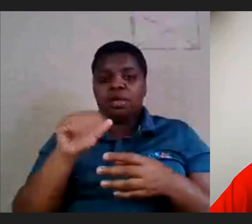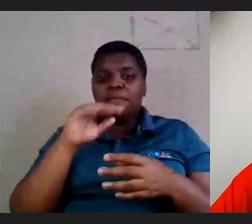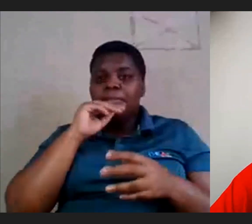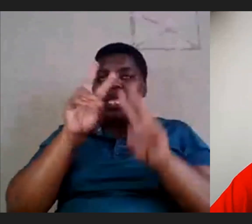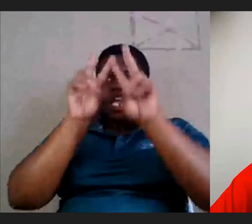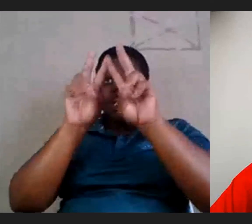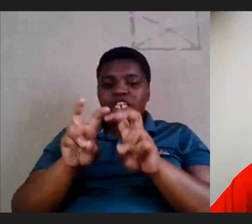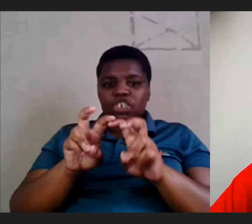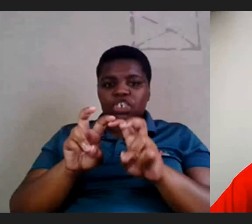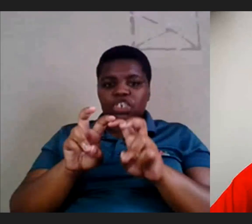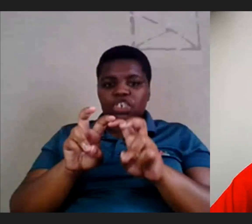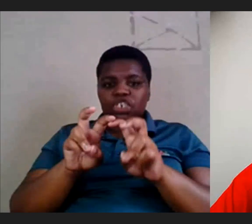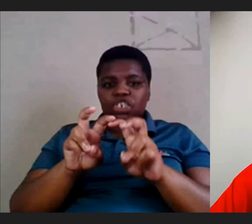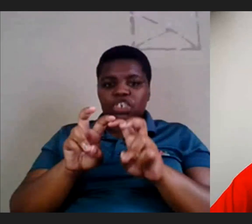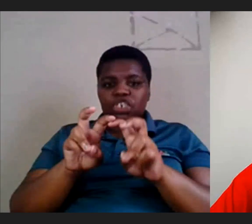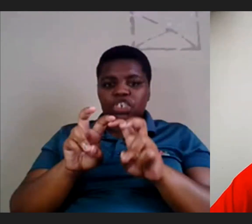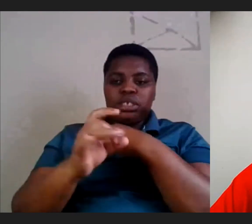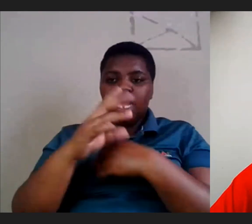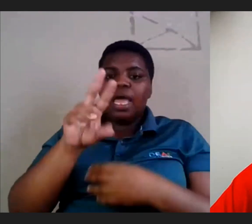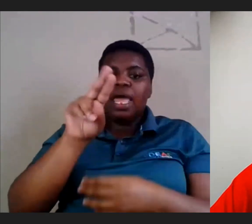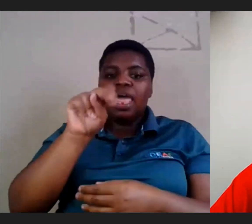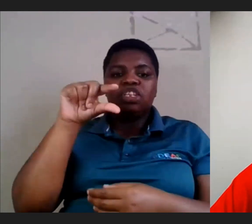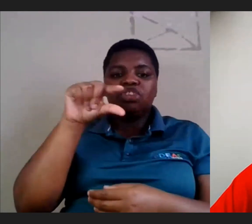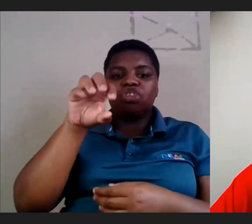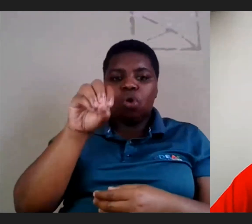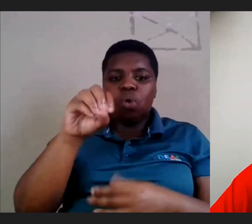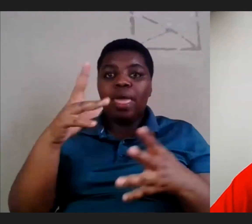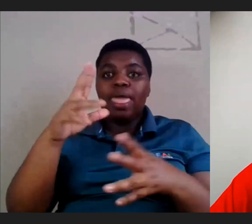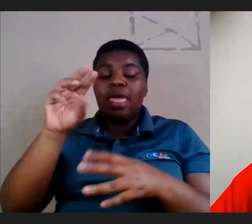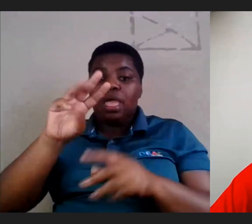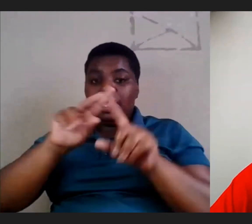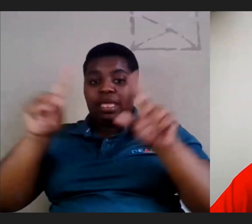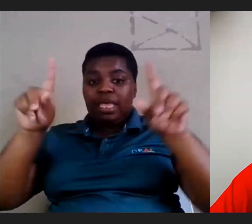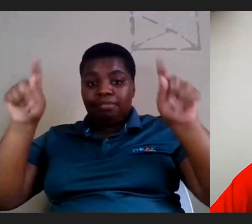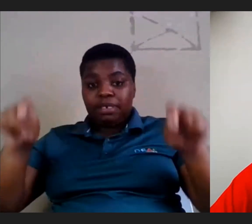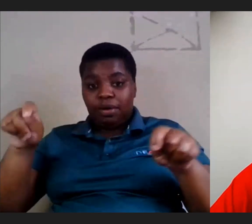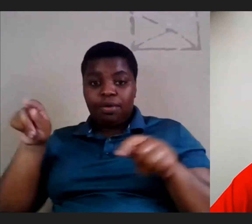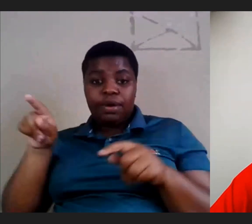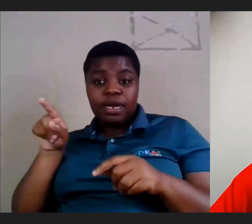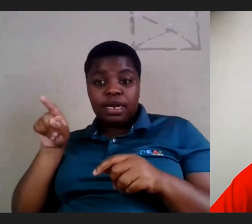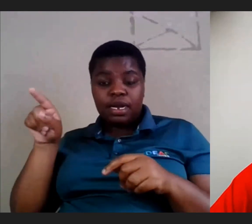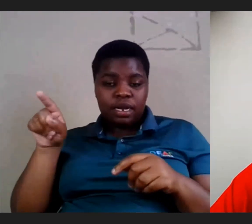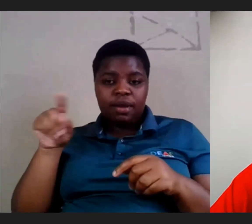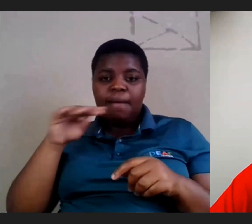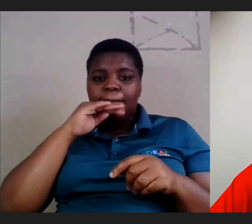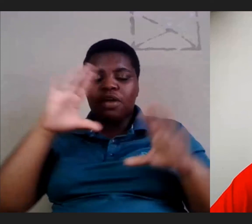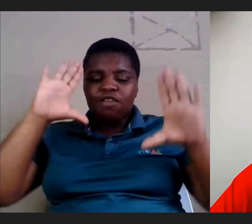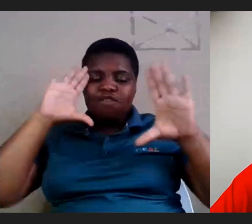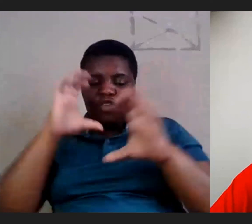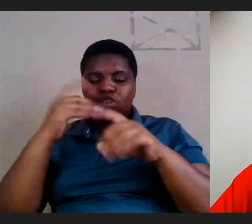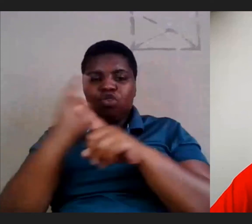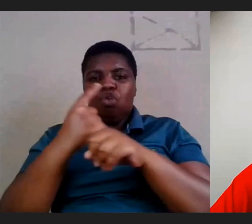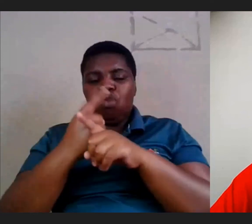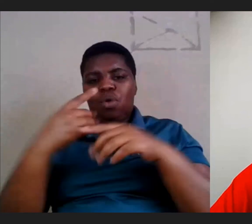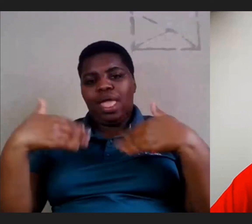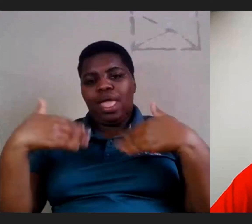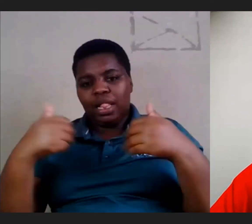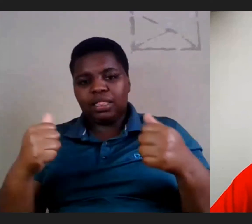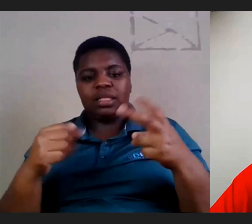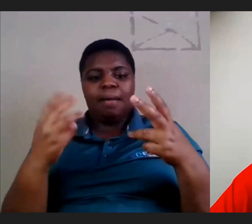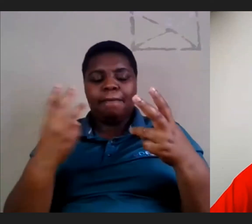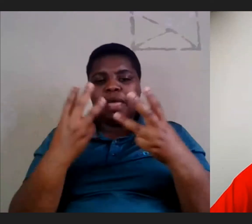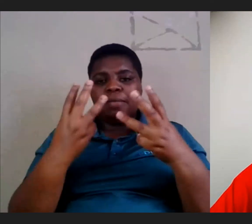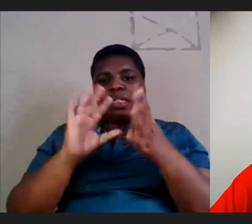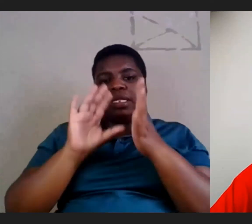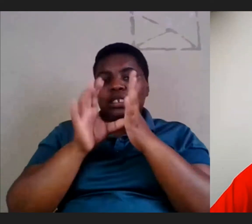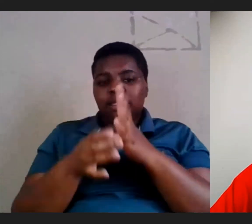Consultants, a non-profit company in the Western Cape focused on the health and the rights of people with disabilities, as